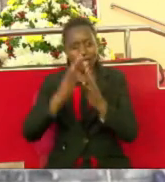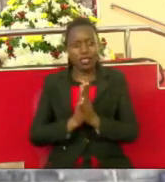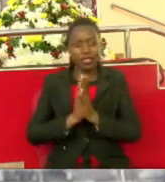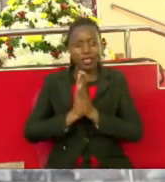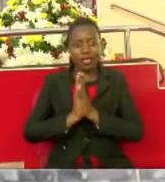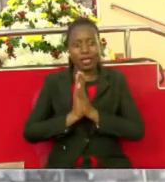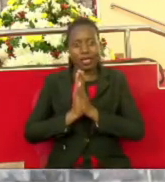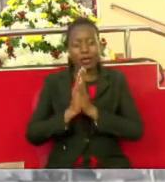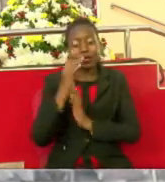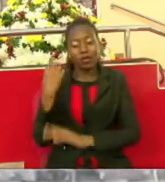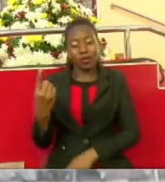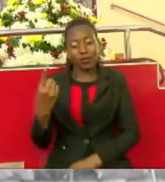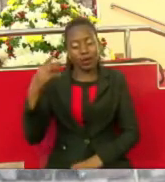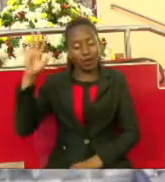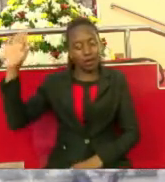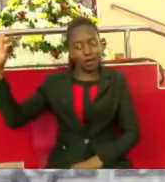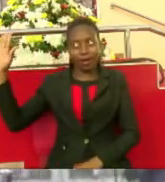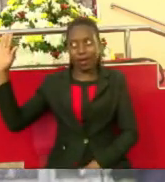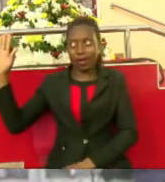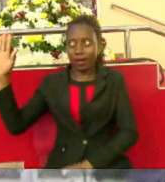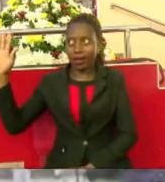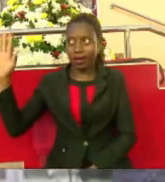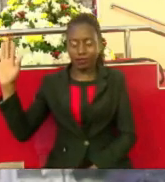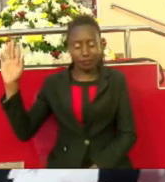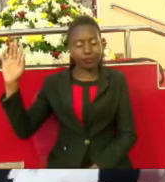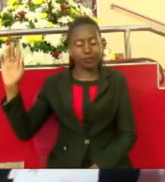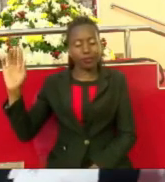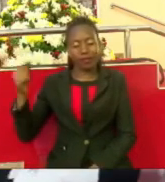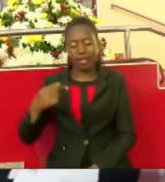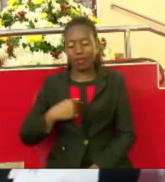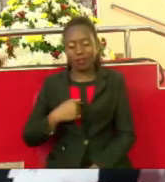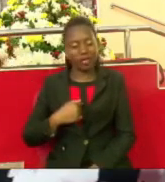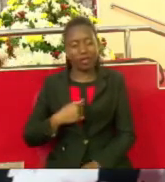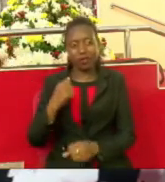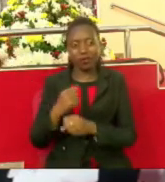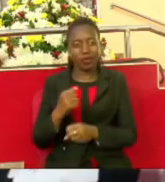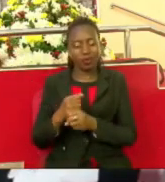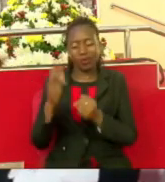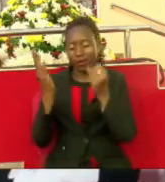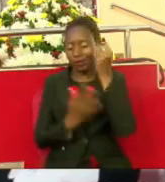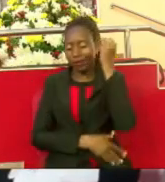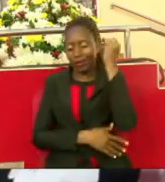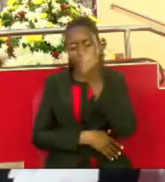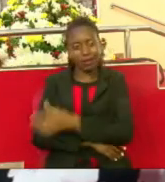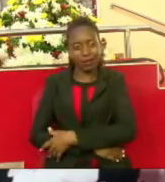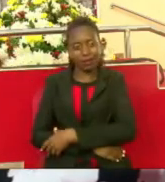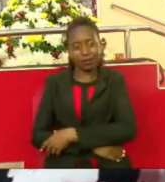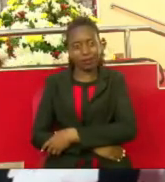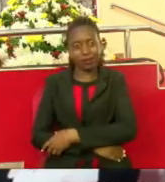And that time, I was really performing very poorly. And I'm saying this, my wife is here. She knows my story.